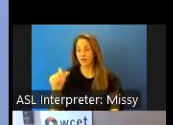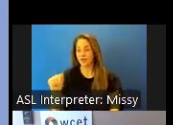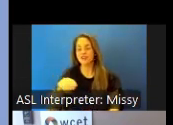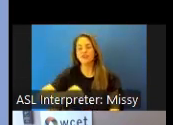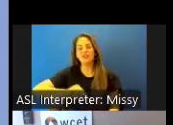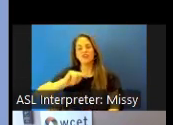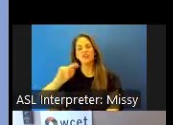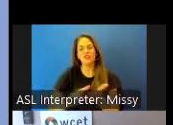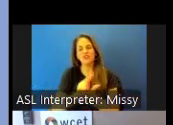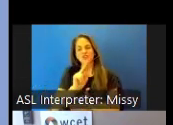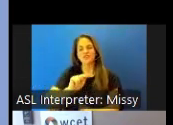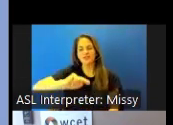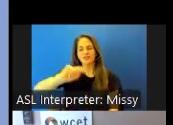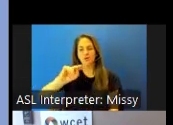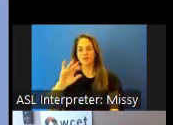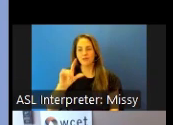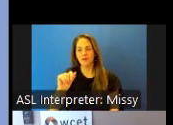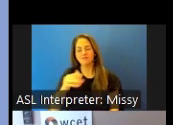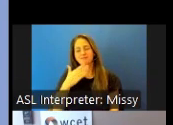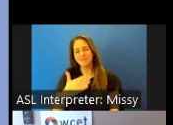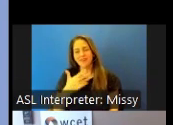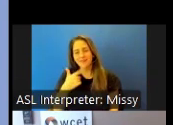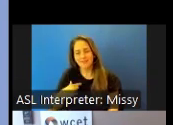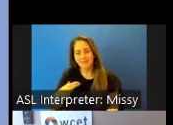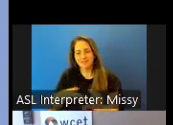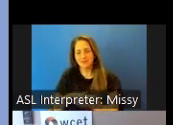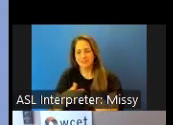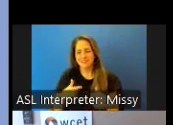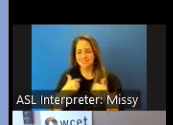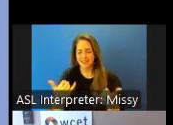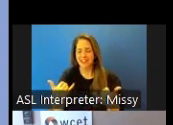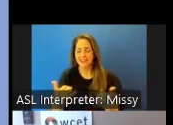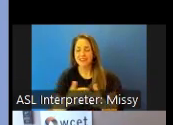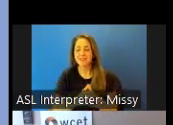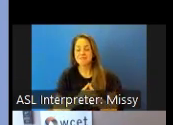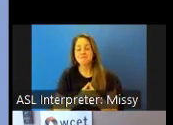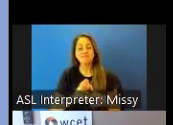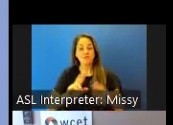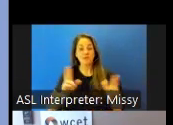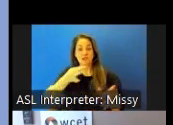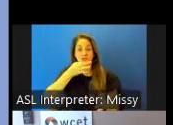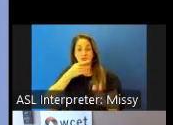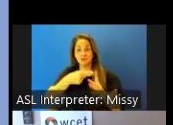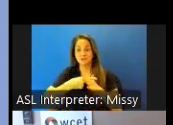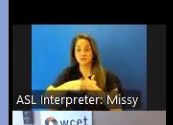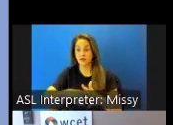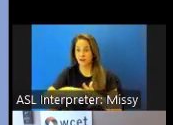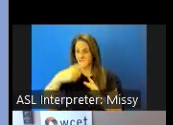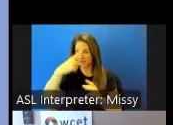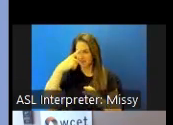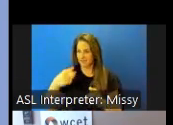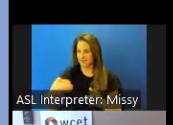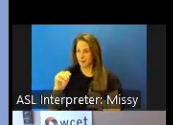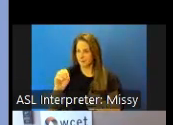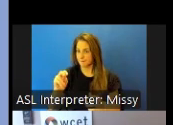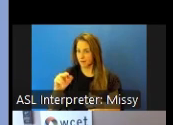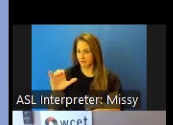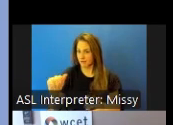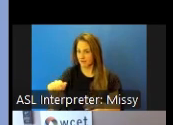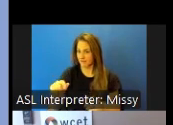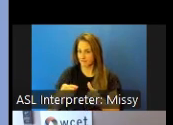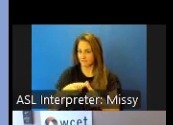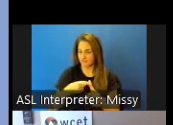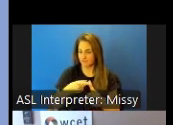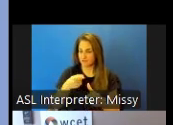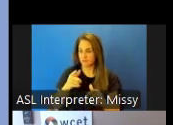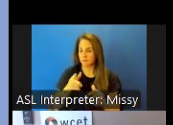having me. I'm looking forward to getting started here. So as we get ready to dive in here, I think we believe we start with Monica, who's going